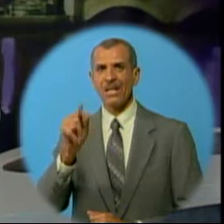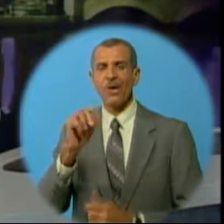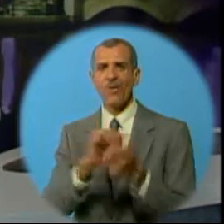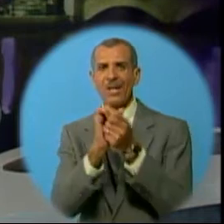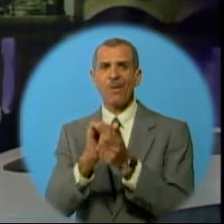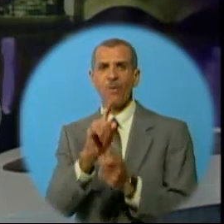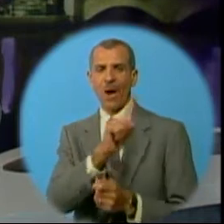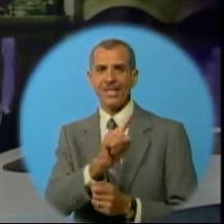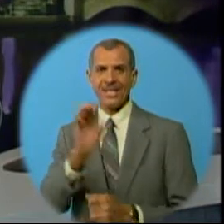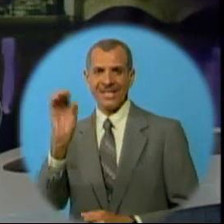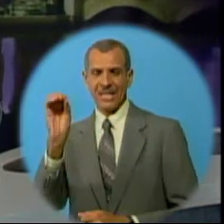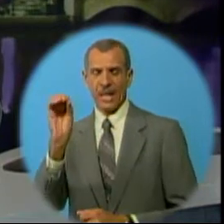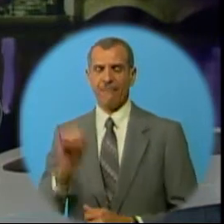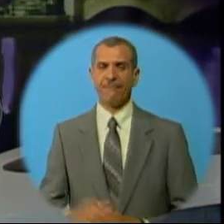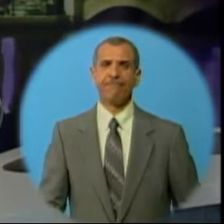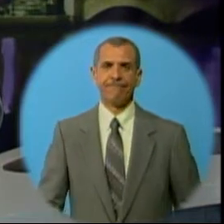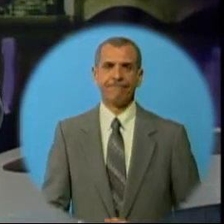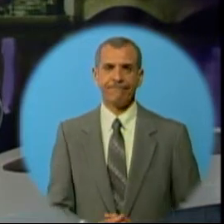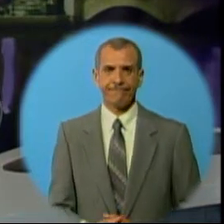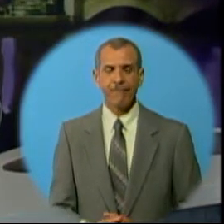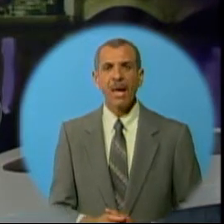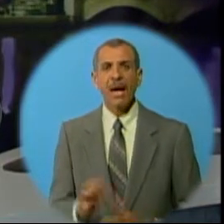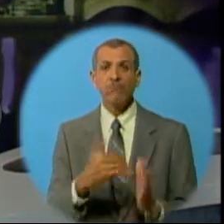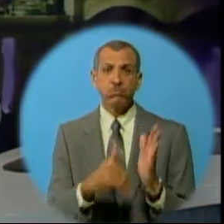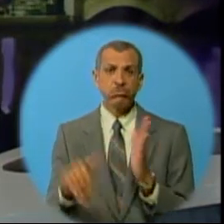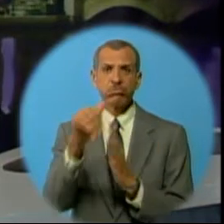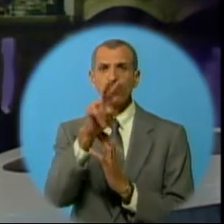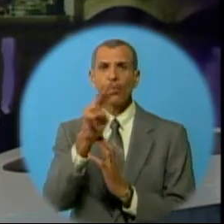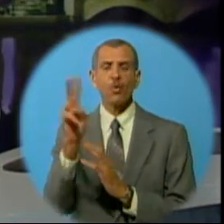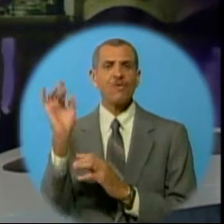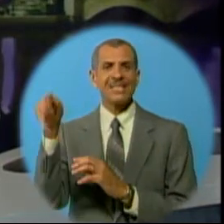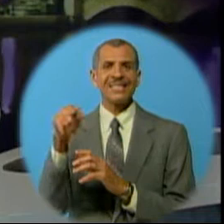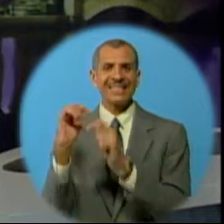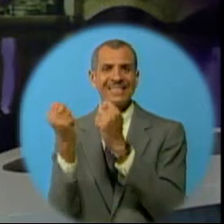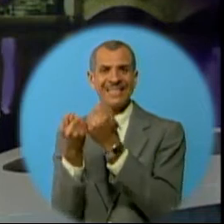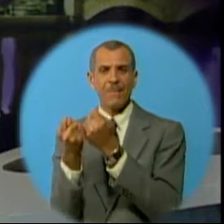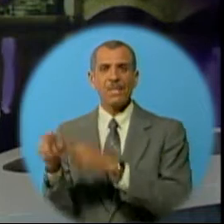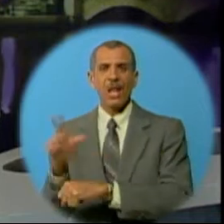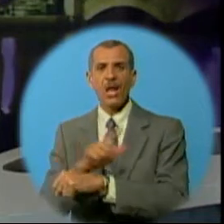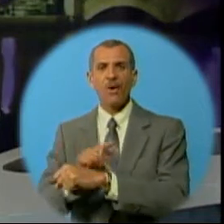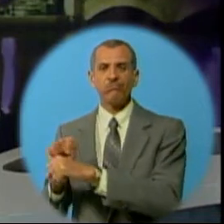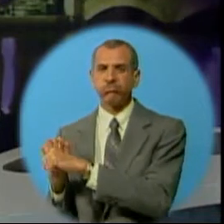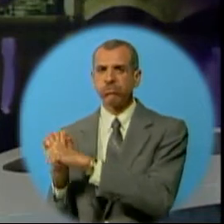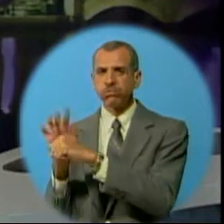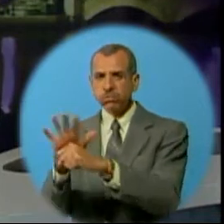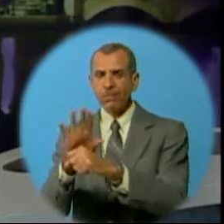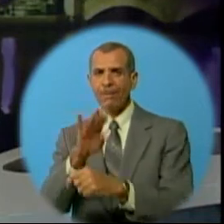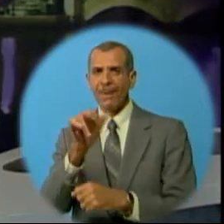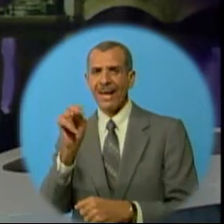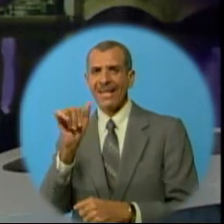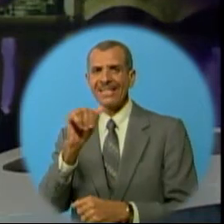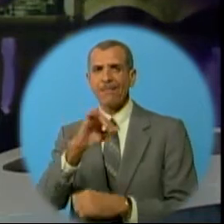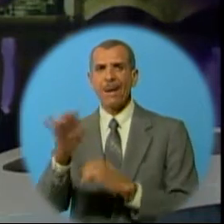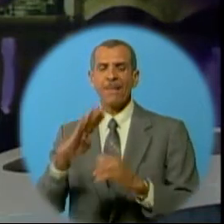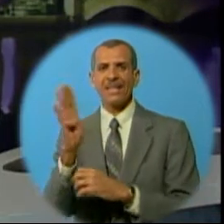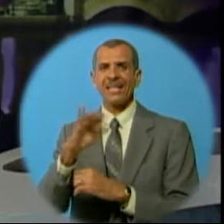the series 1-0. An increase of 2 overseas teams and a local has pushed this year's Banks Barbados International